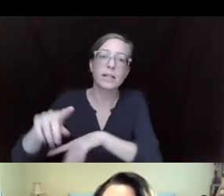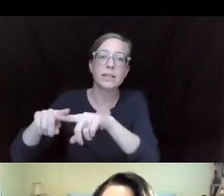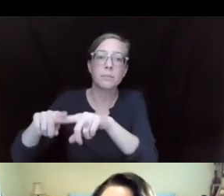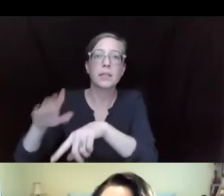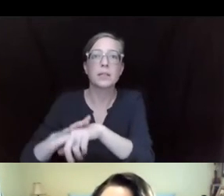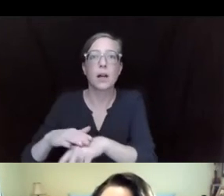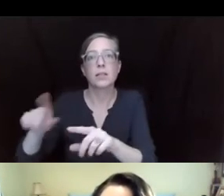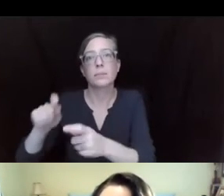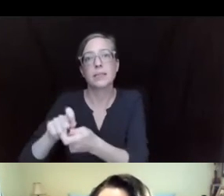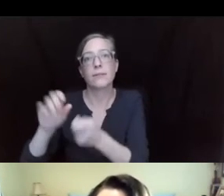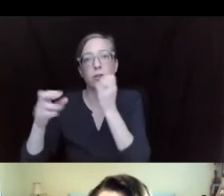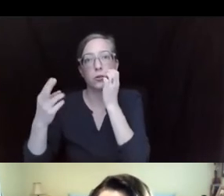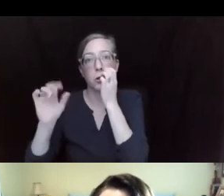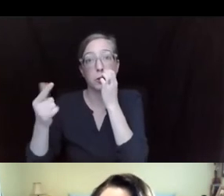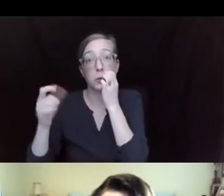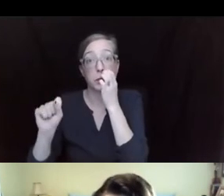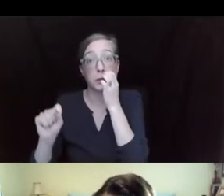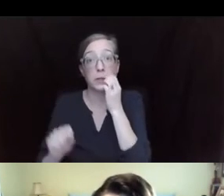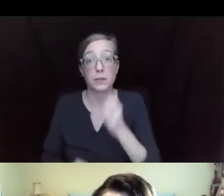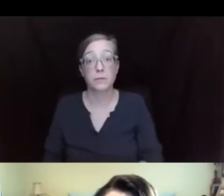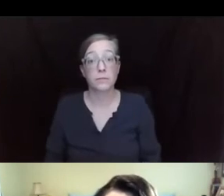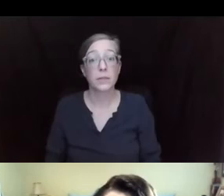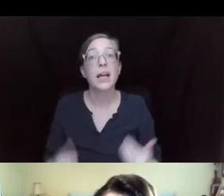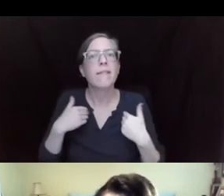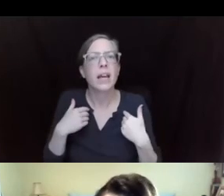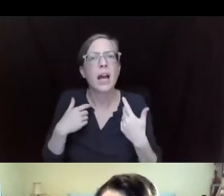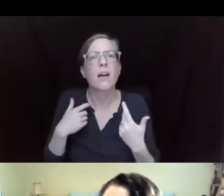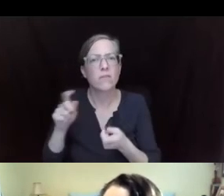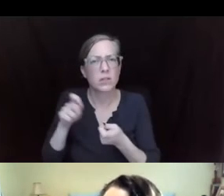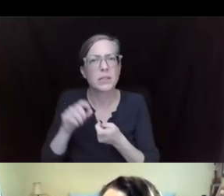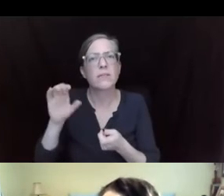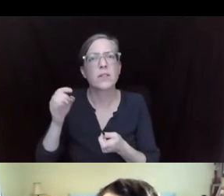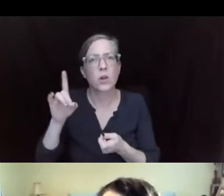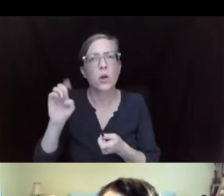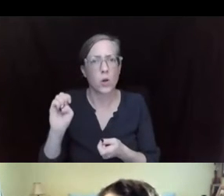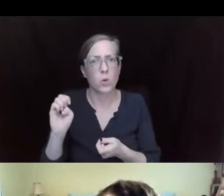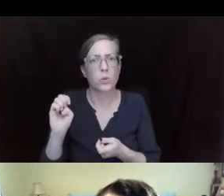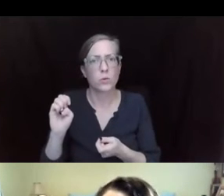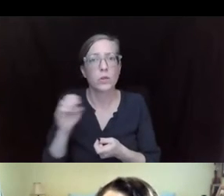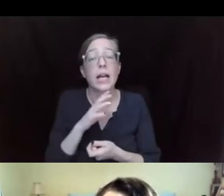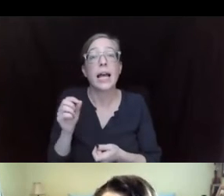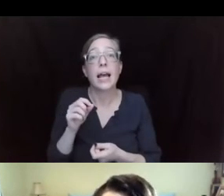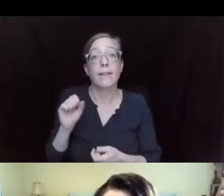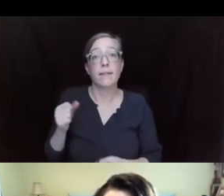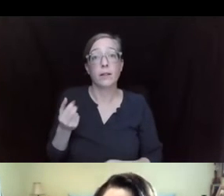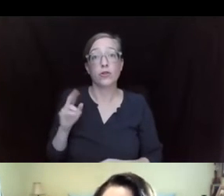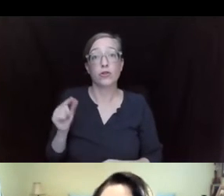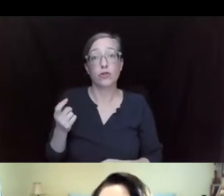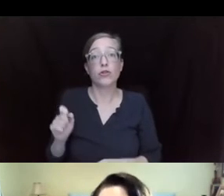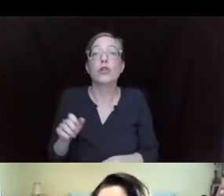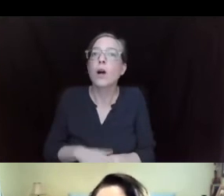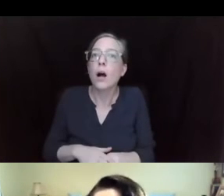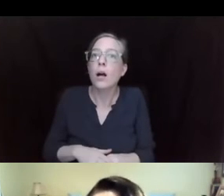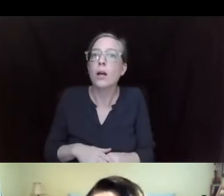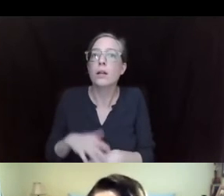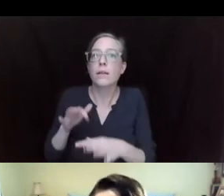are coated with a carboxyl functionalization, and that thing is negative. But it's the charge that is actually on the particle.